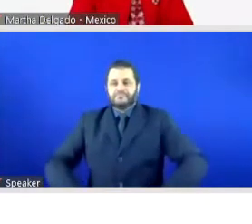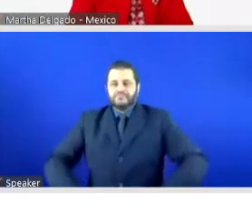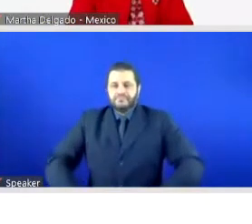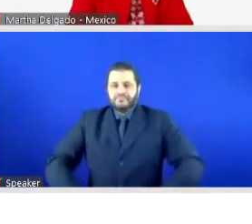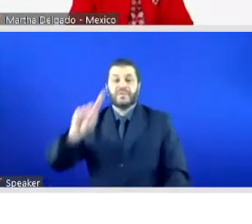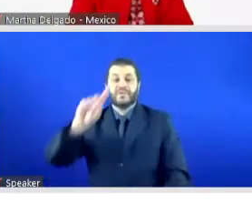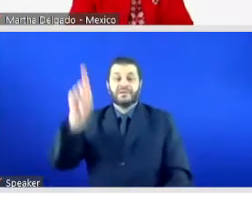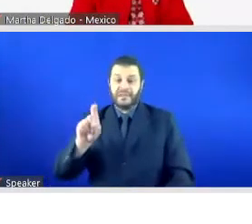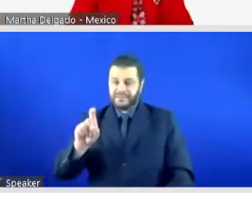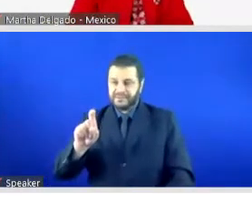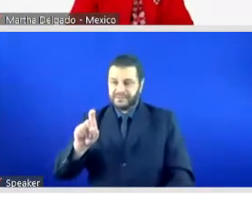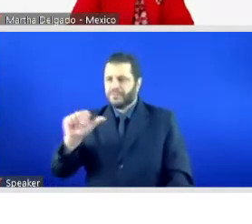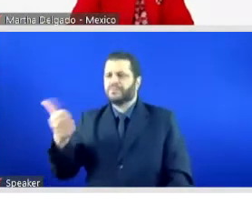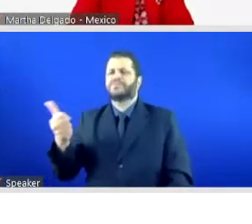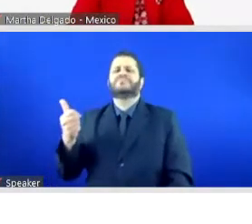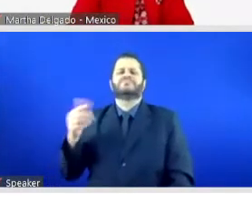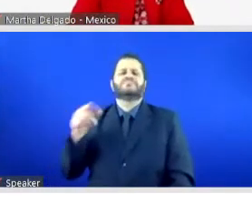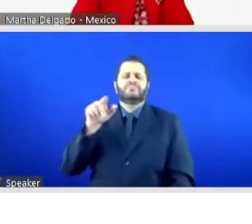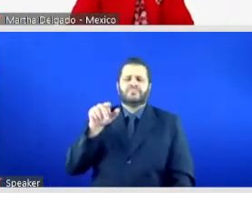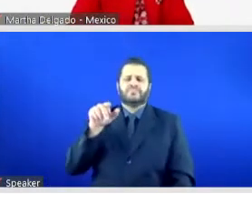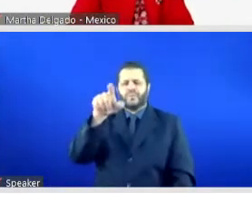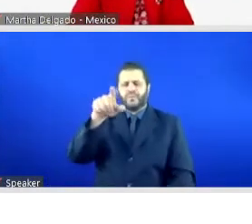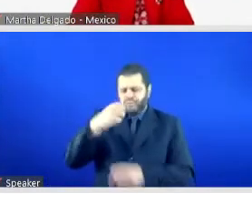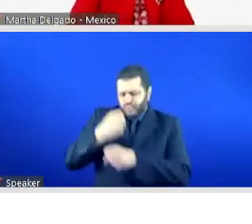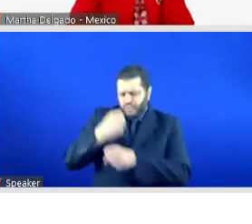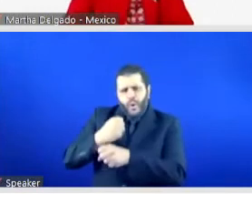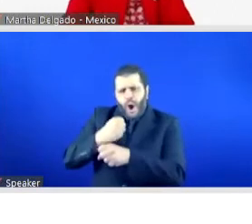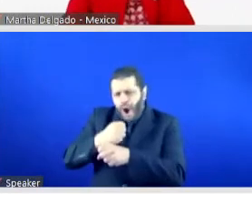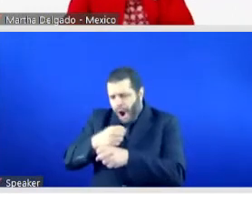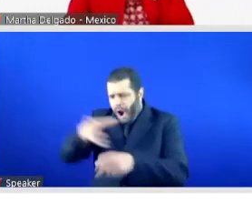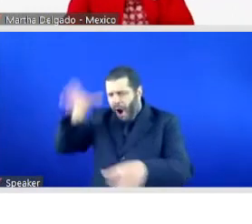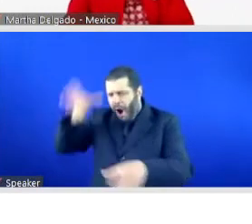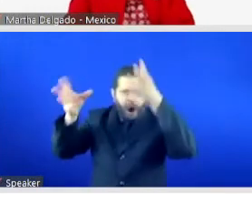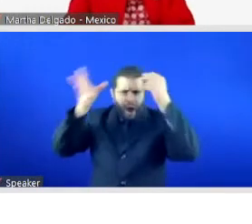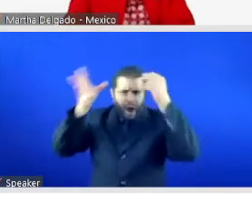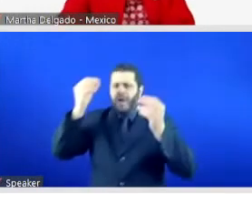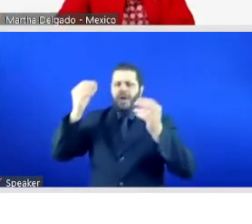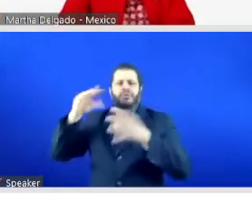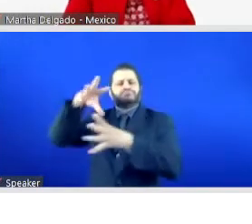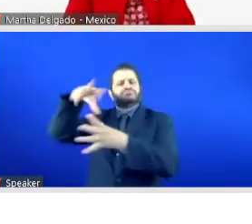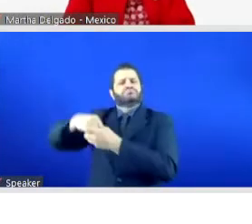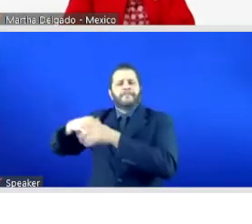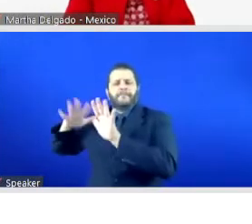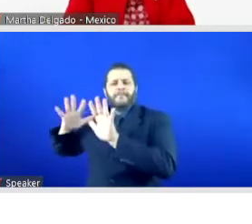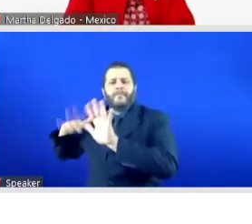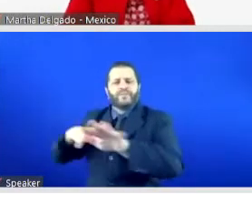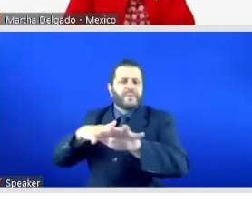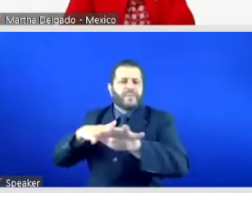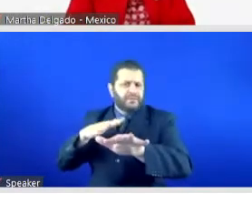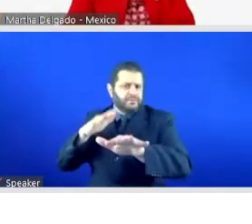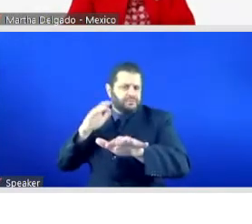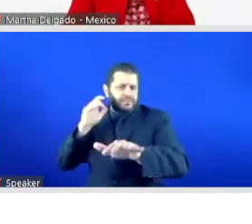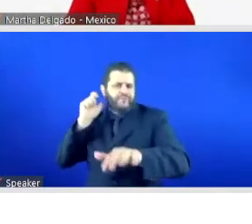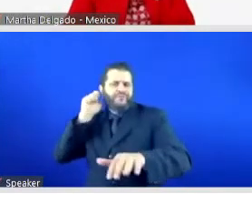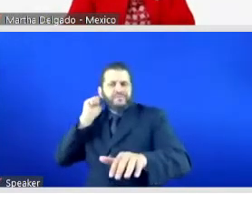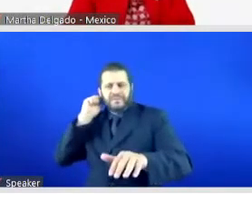to support our feminist advocates in this in the context of this double crisis? Thank you